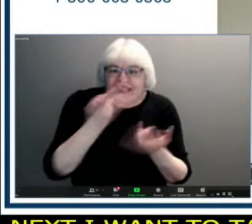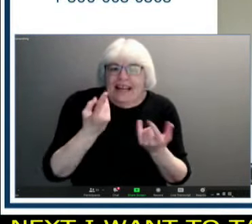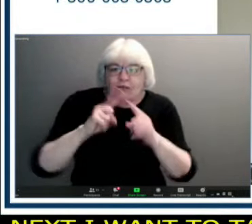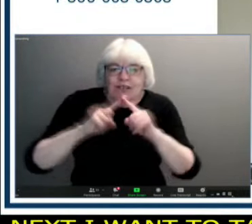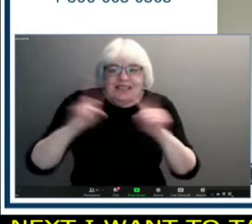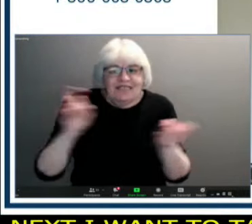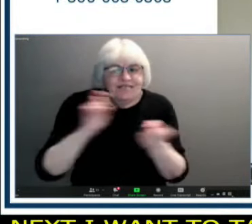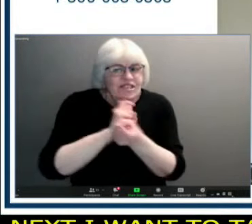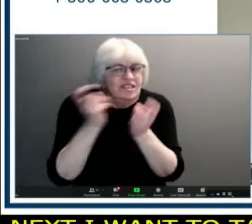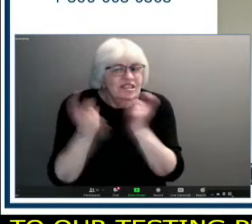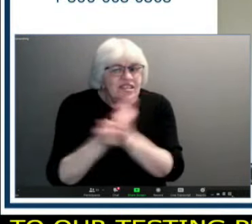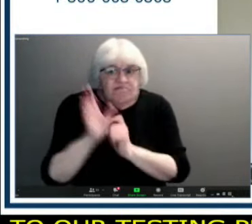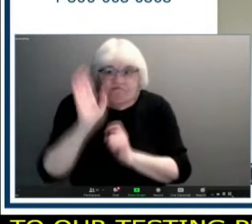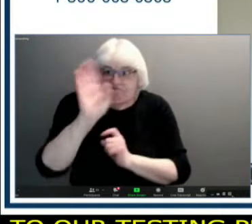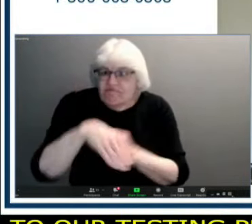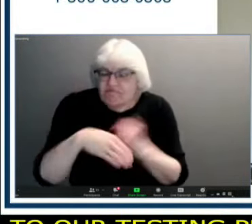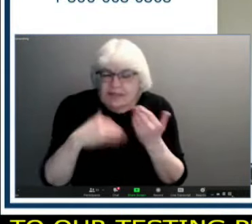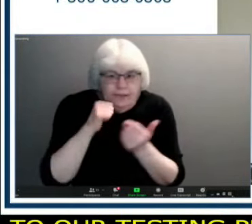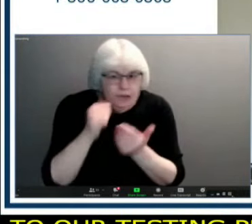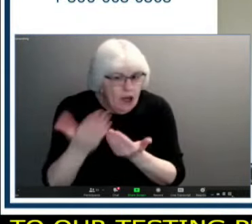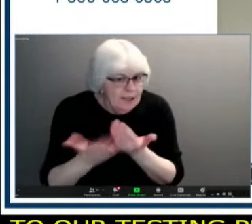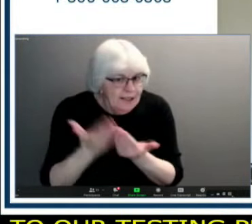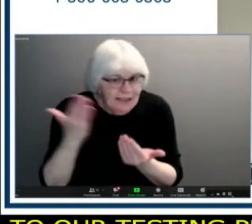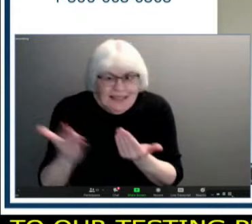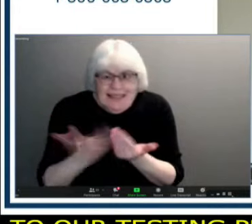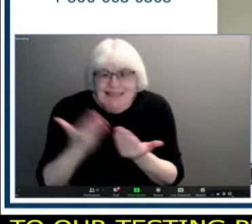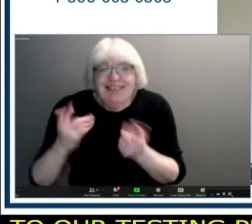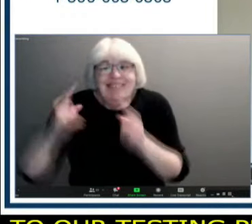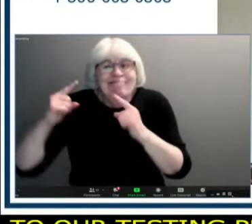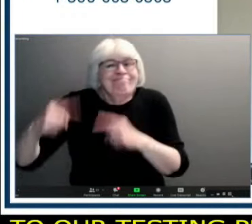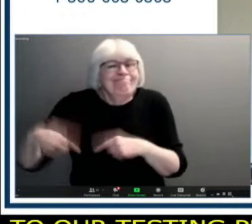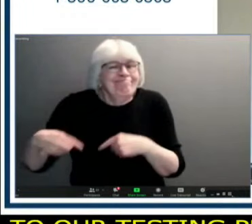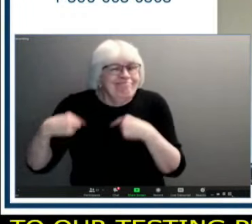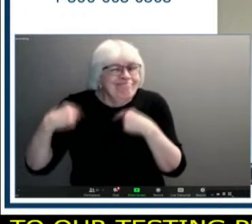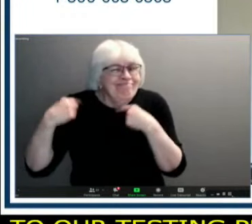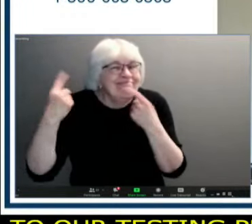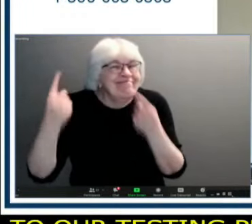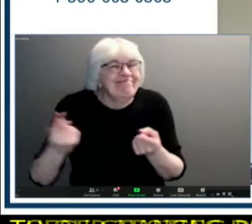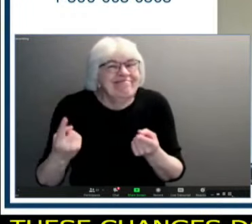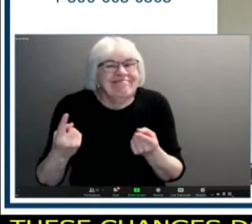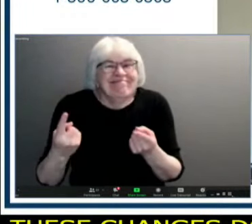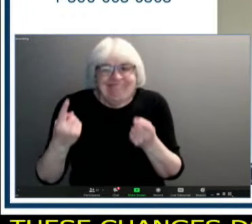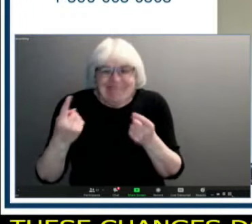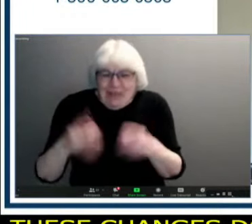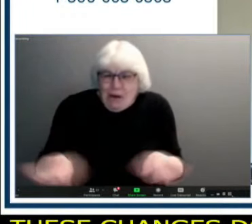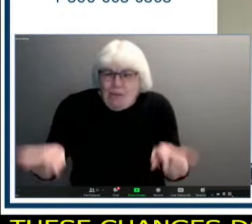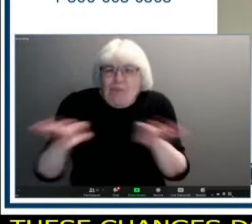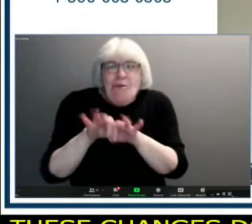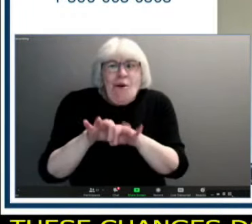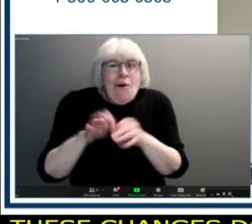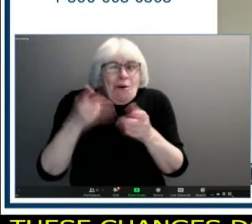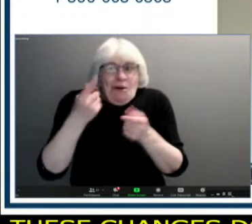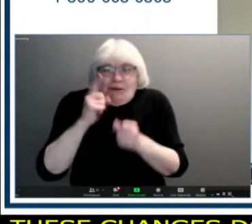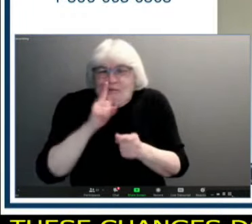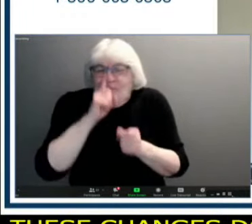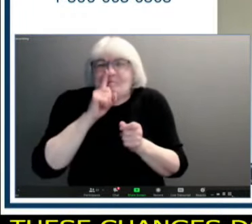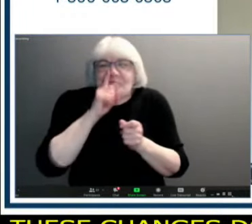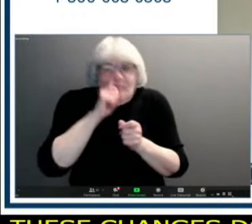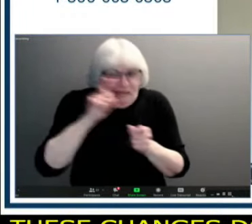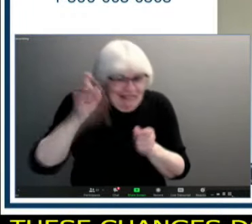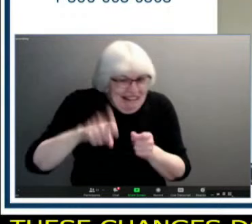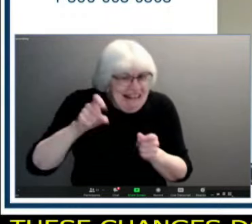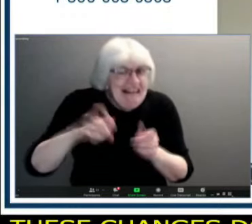have built our pandemic response with a key component of testing, and that has been recognized nationally